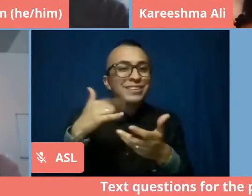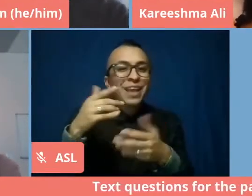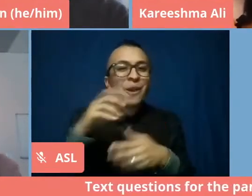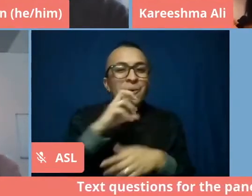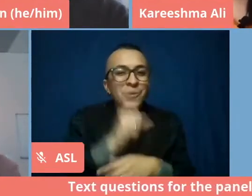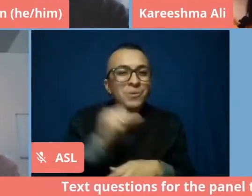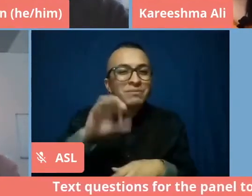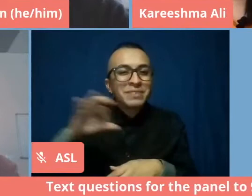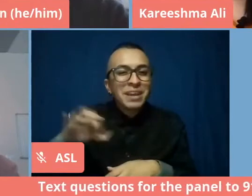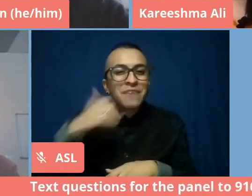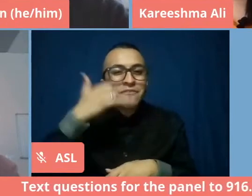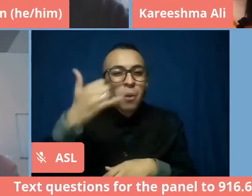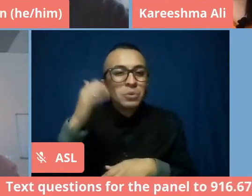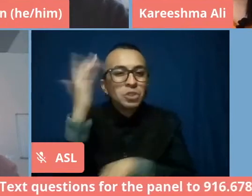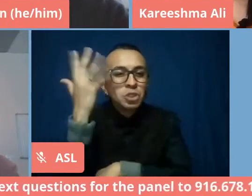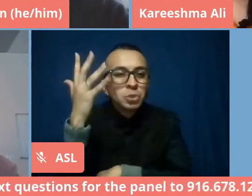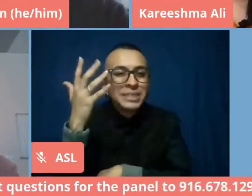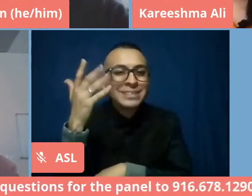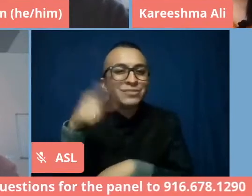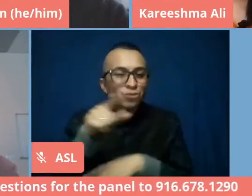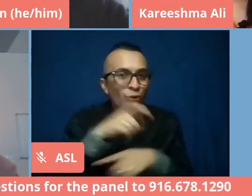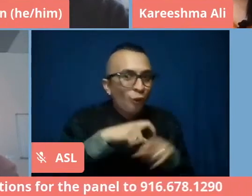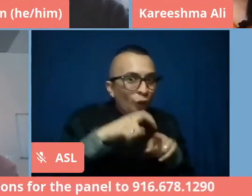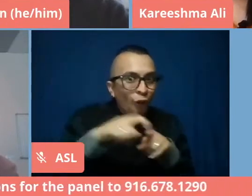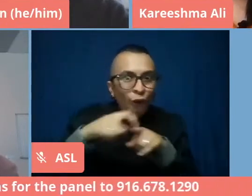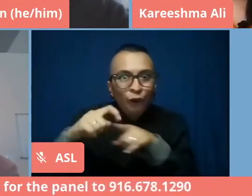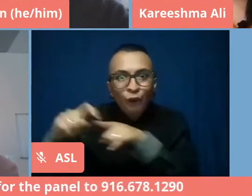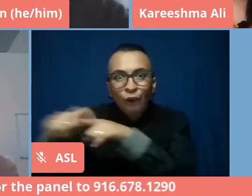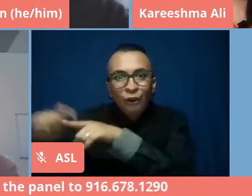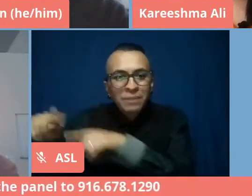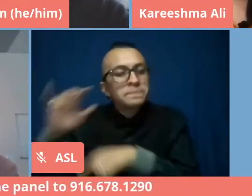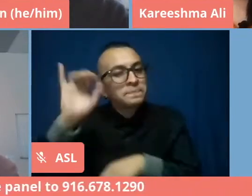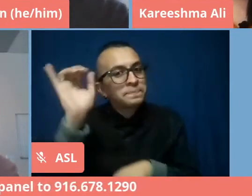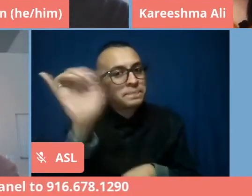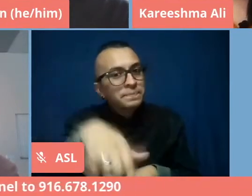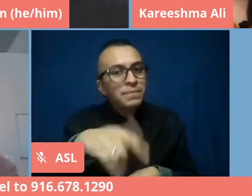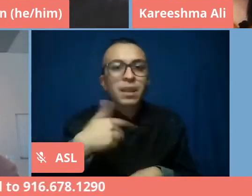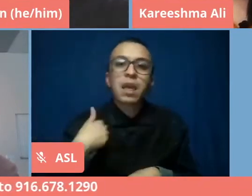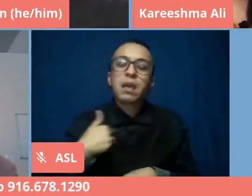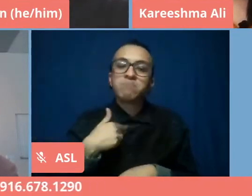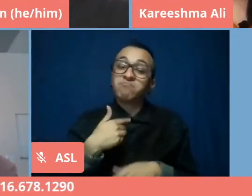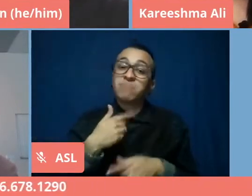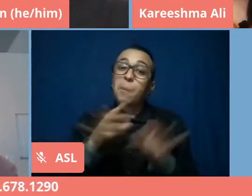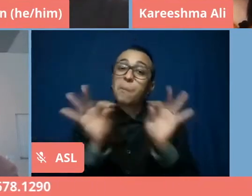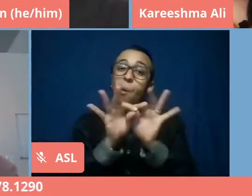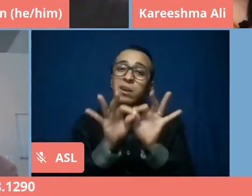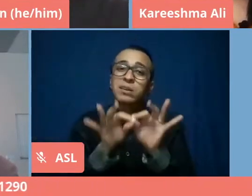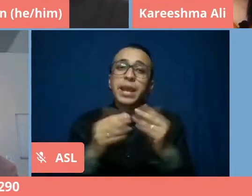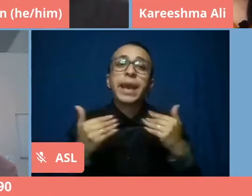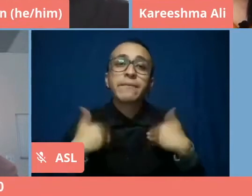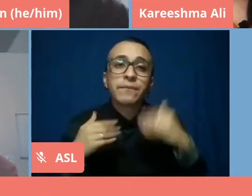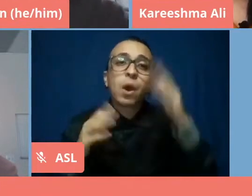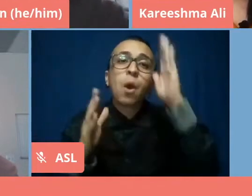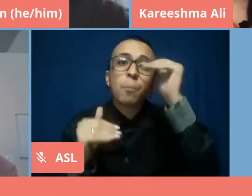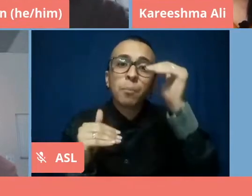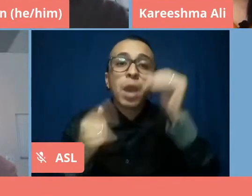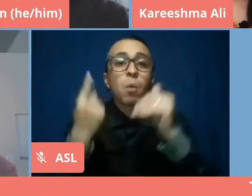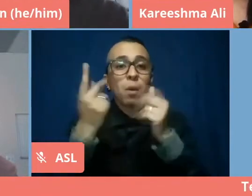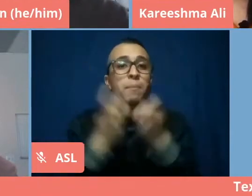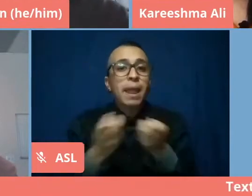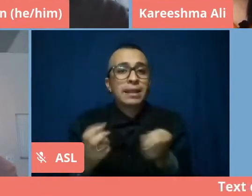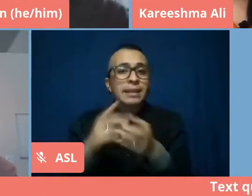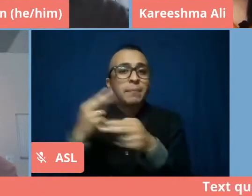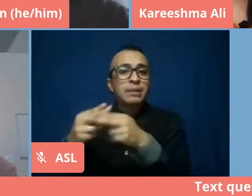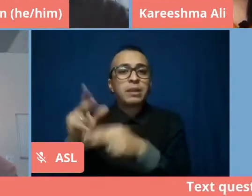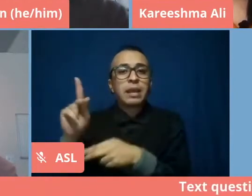I think there is a lot of hope, and we have to have hope, as one of the panelists had said, Kathleen had said.